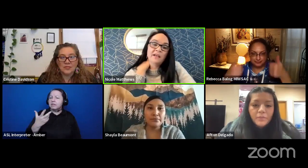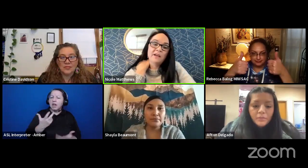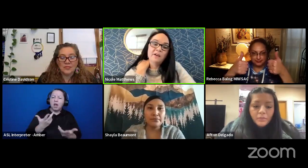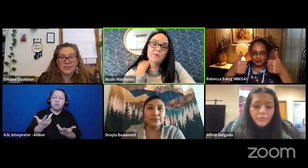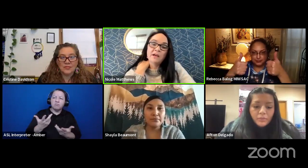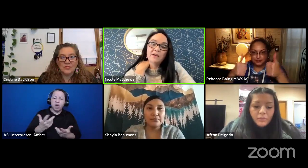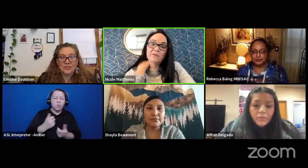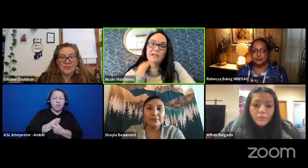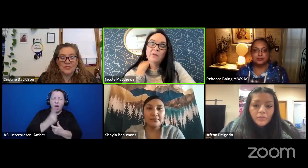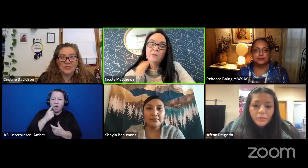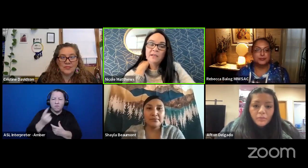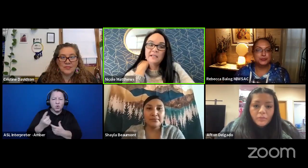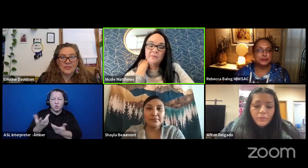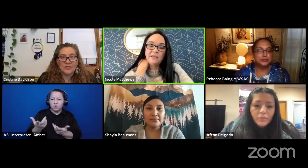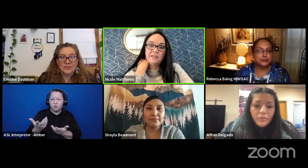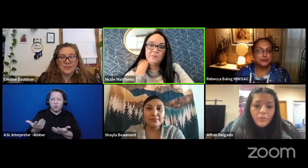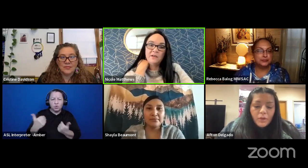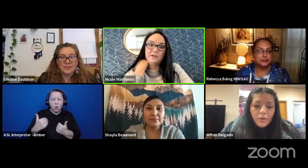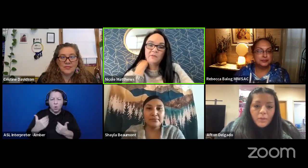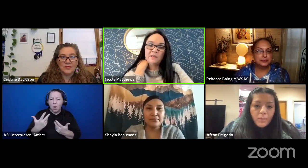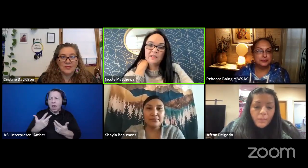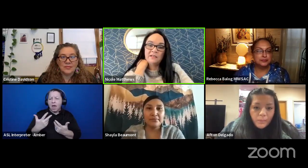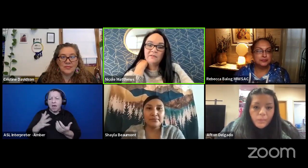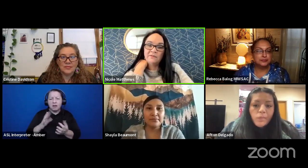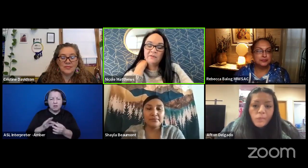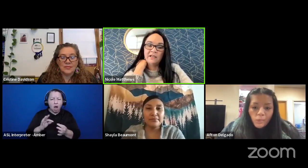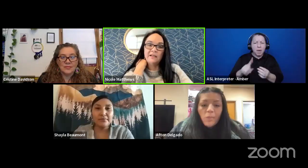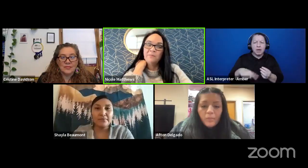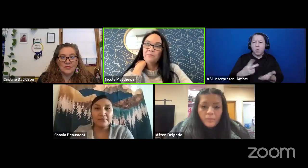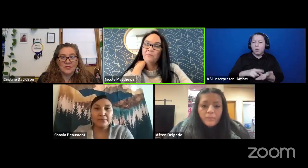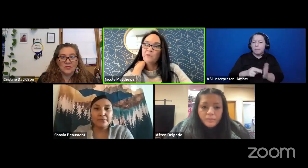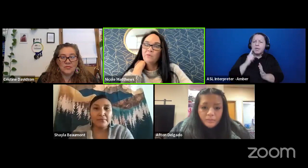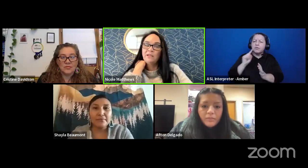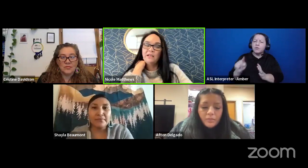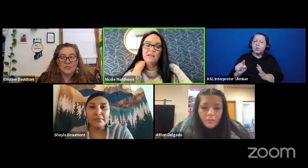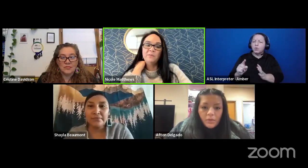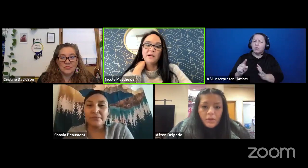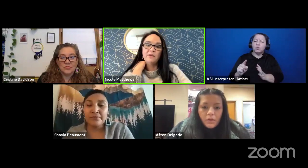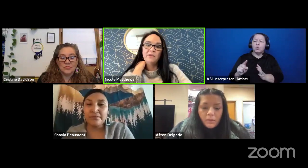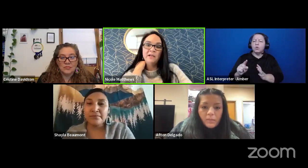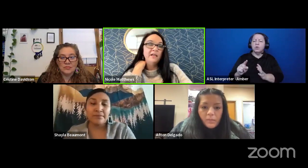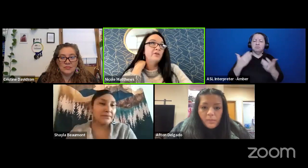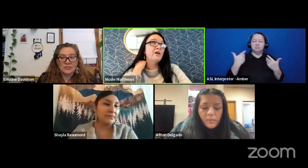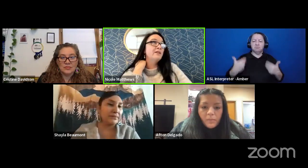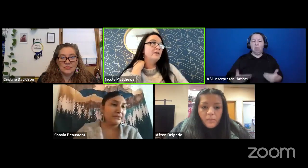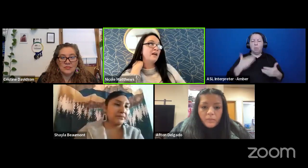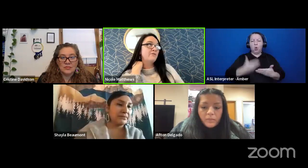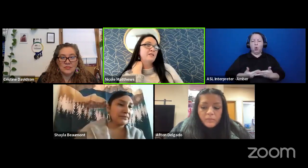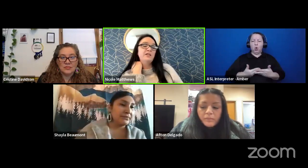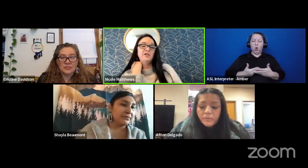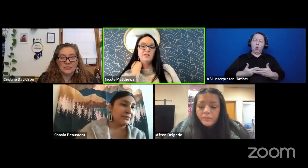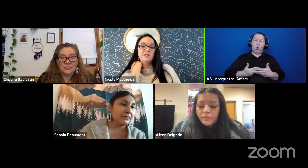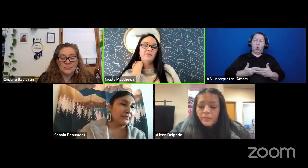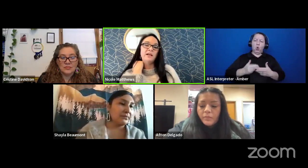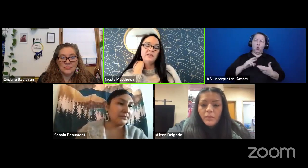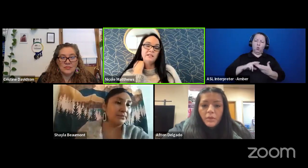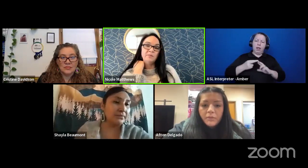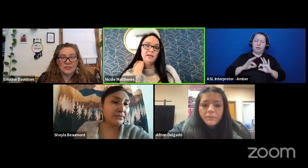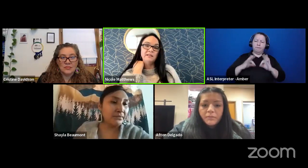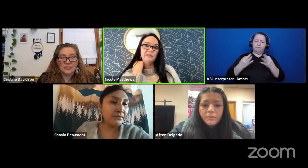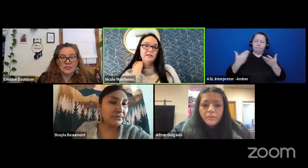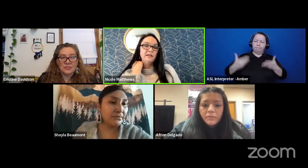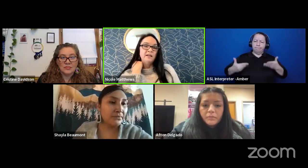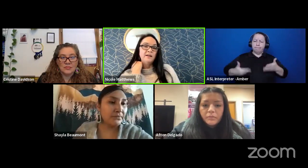jump in around, like, what does it mean to be a good relative? Like, when we think about, you know, all of the conversations we've had